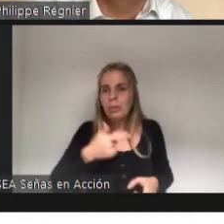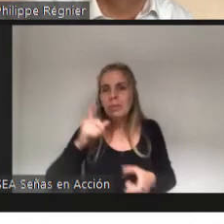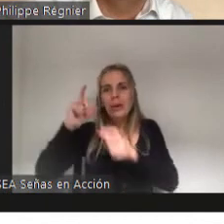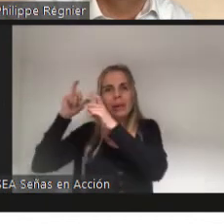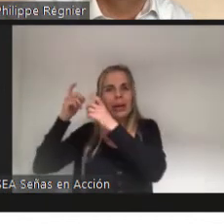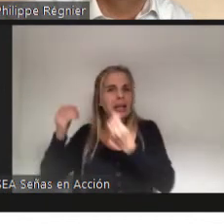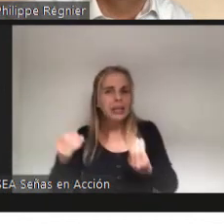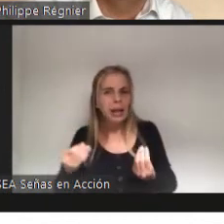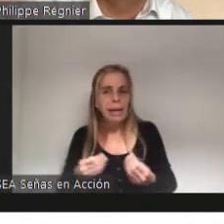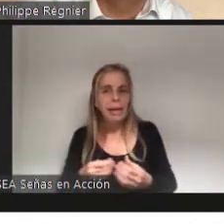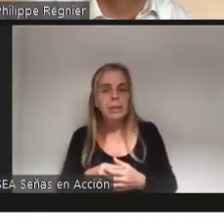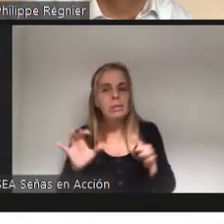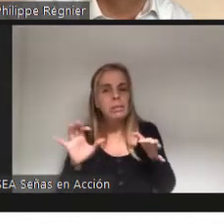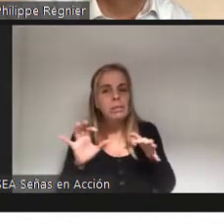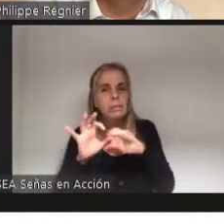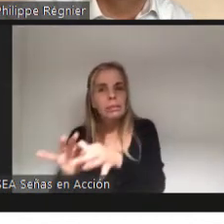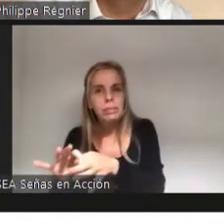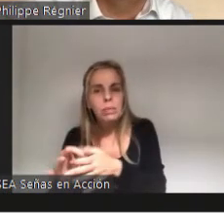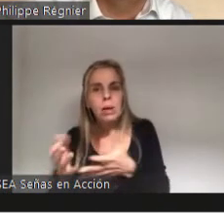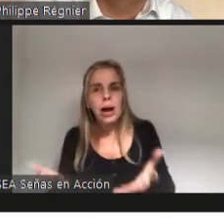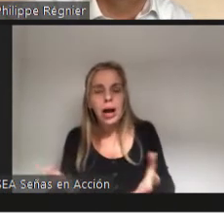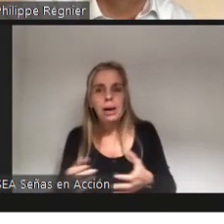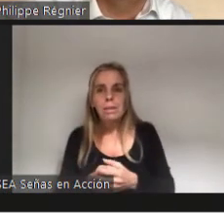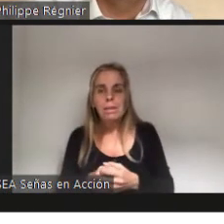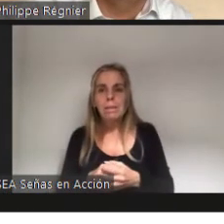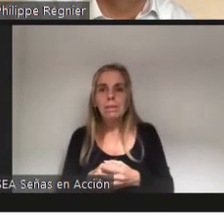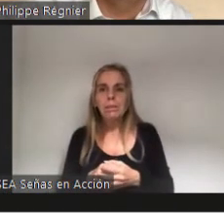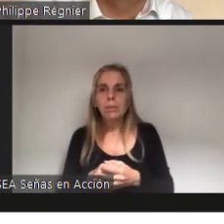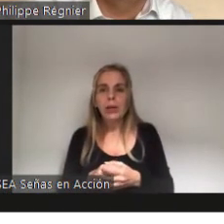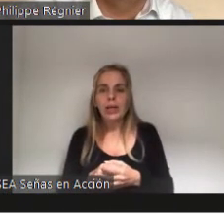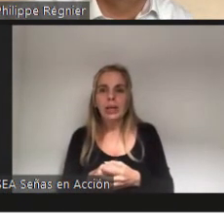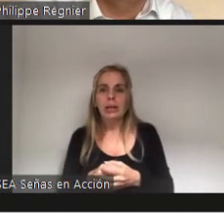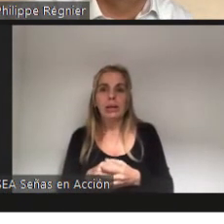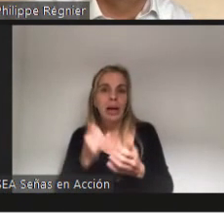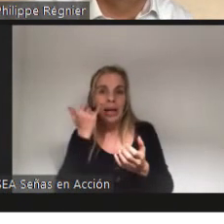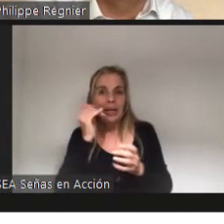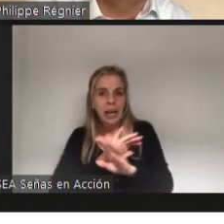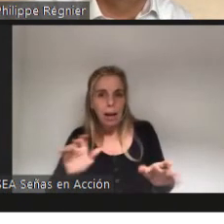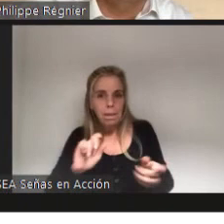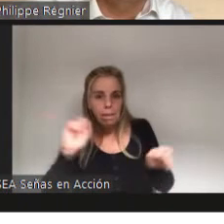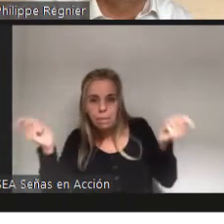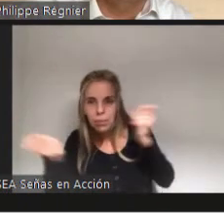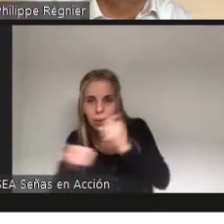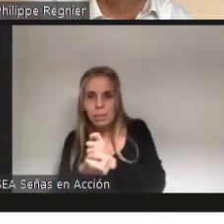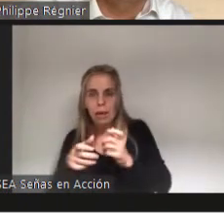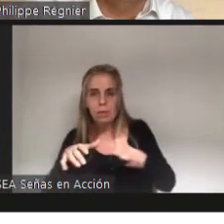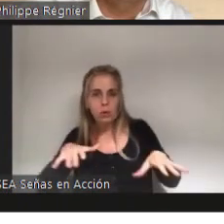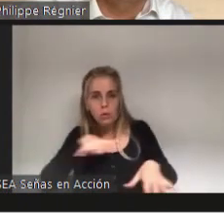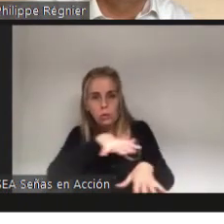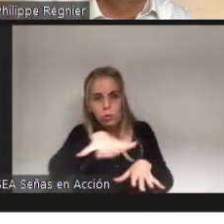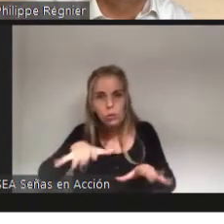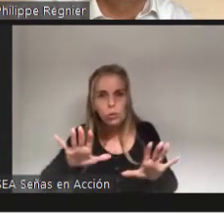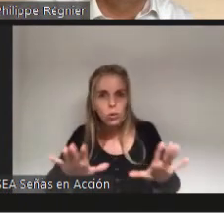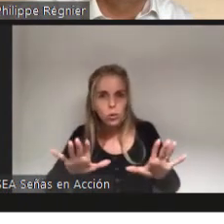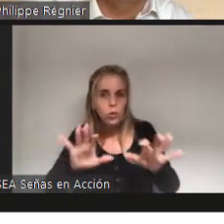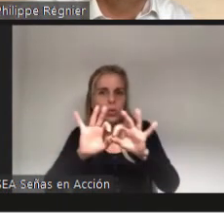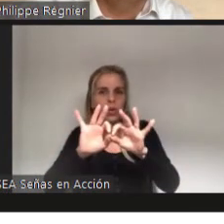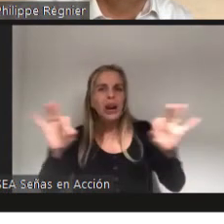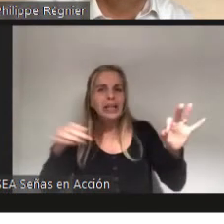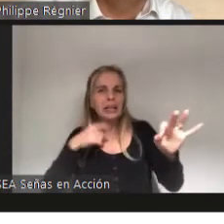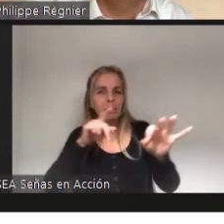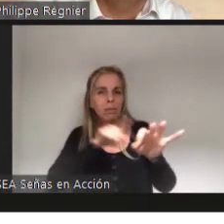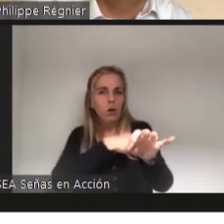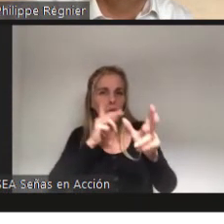that this experience has to give way to the fact that we have already gone out